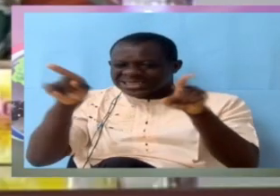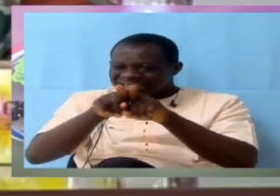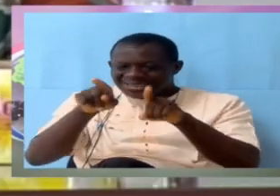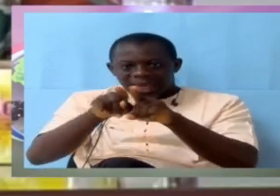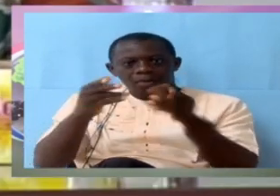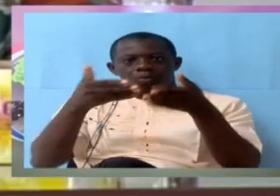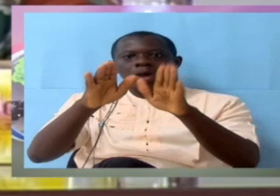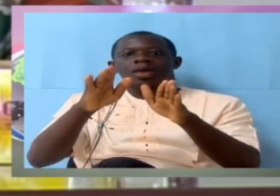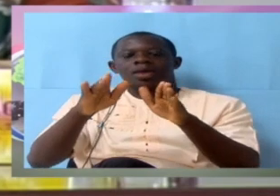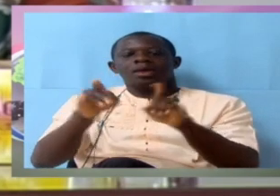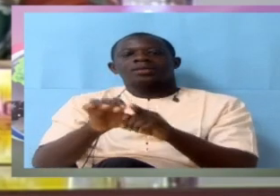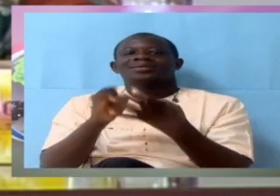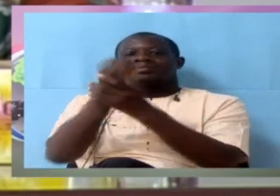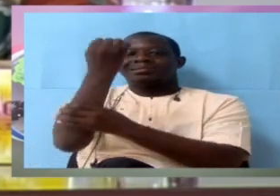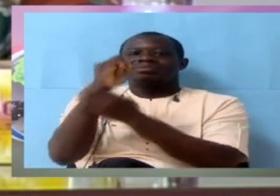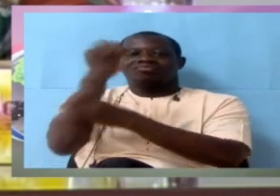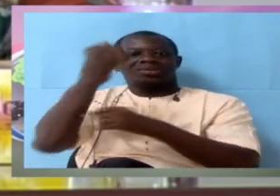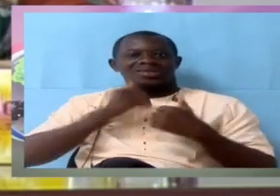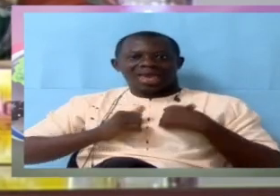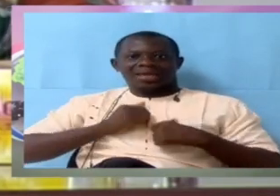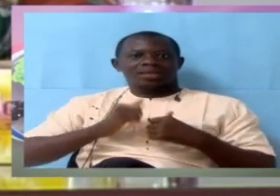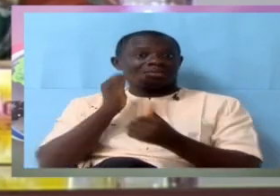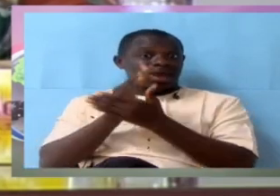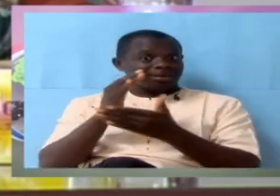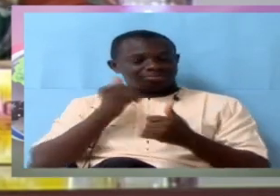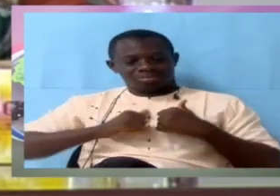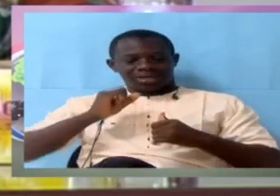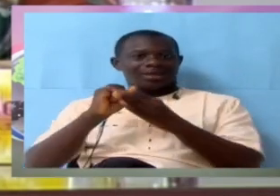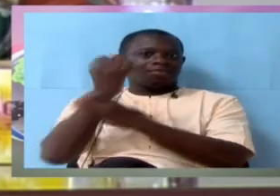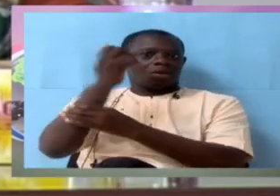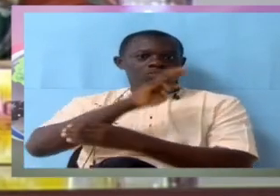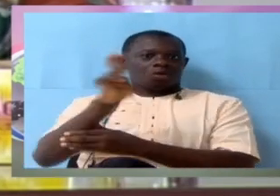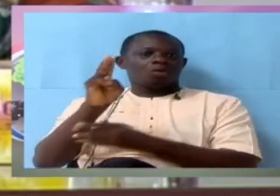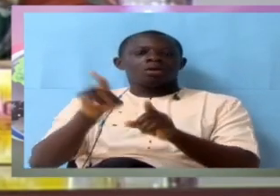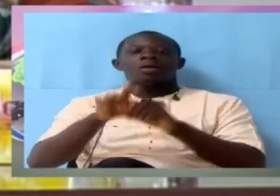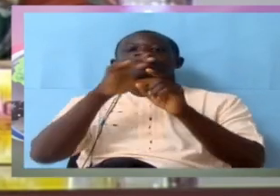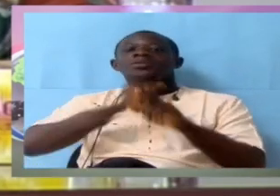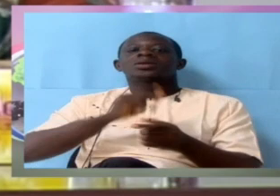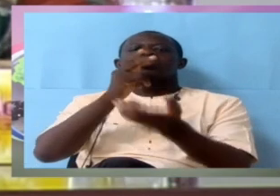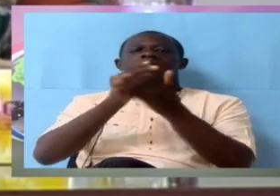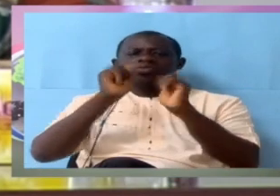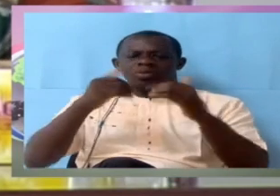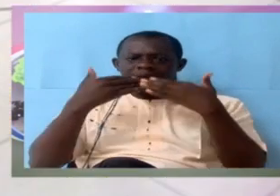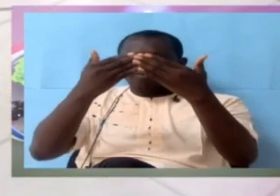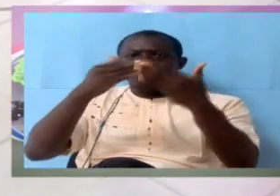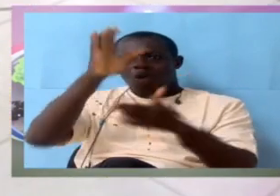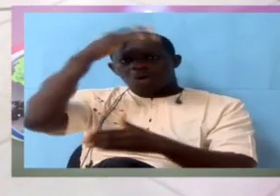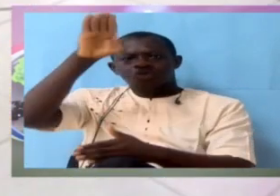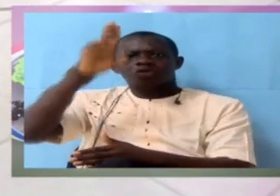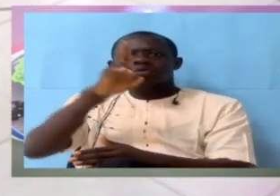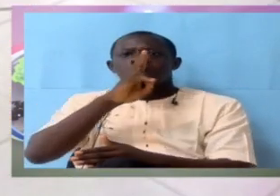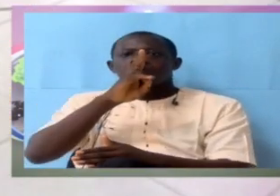Witness, Yes. can you tell this commission who was actually making this said mixture? Ono komisyon